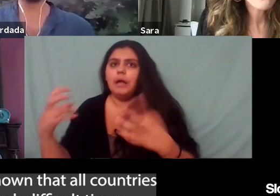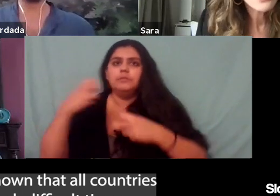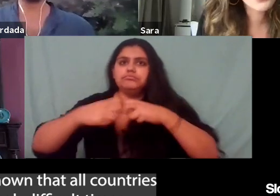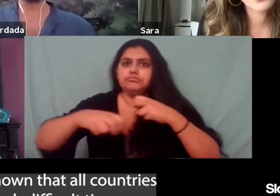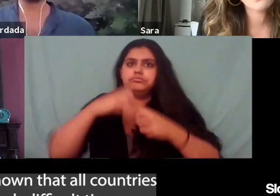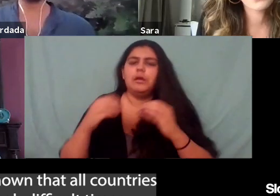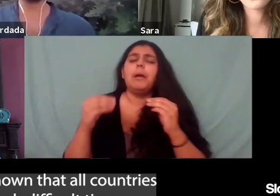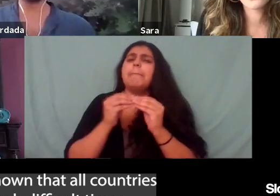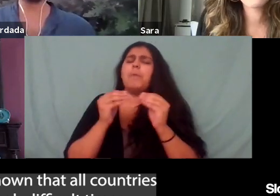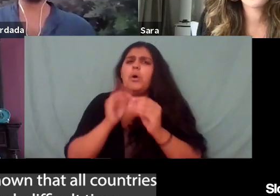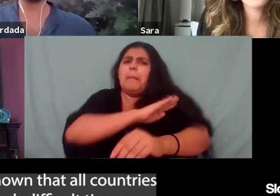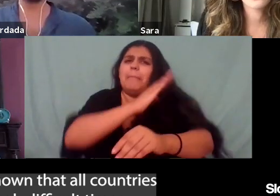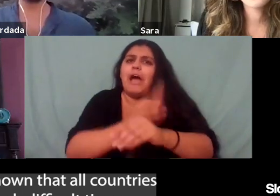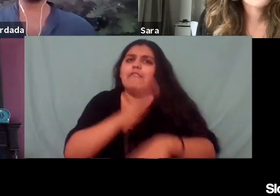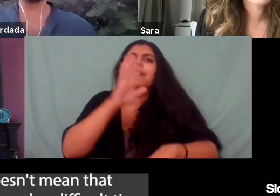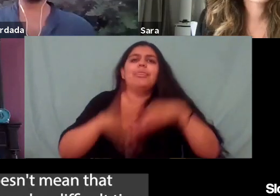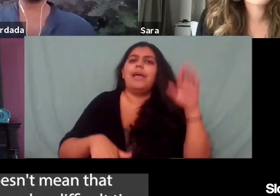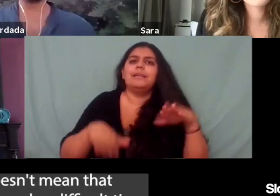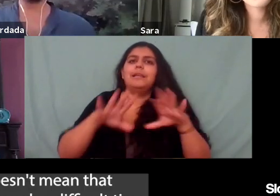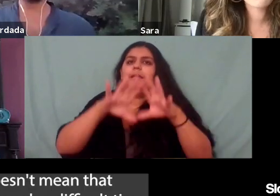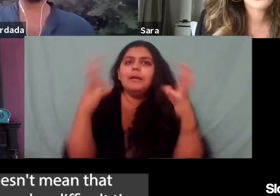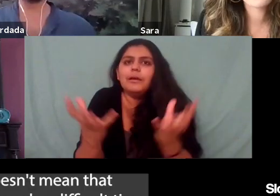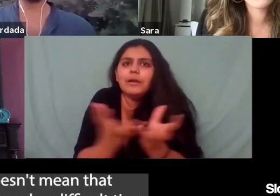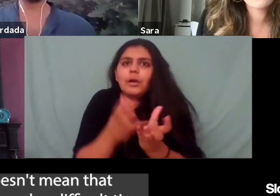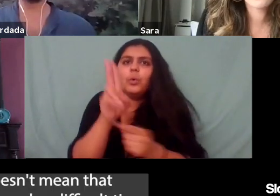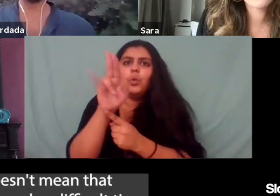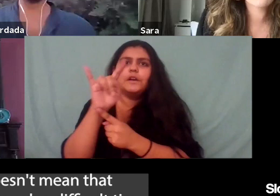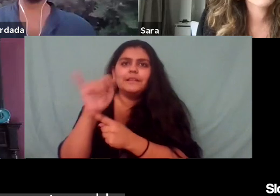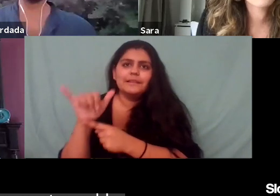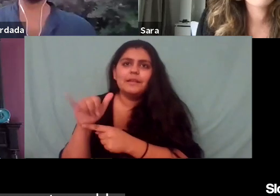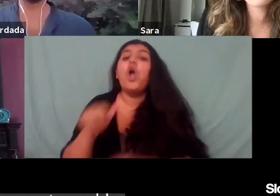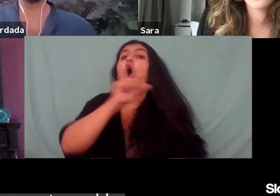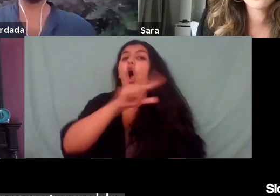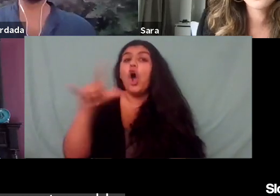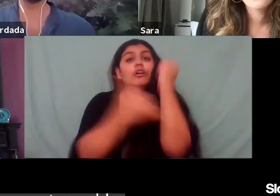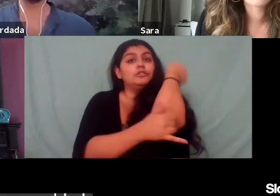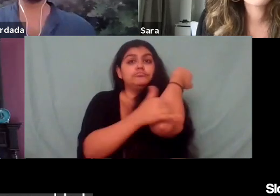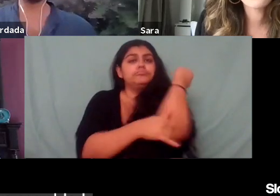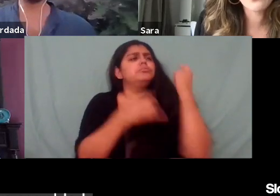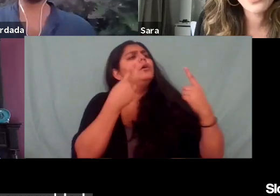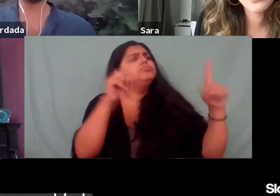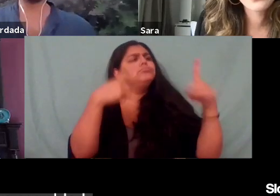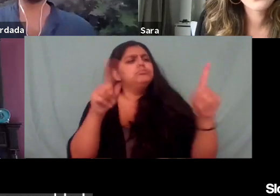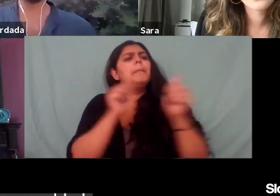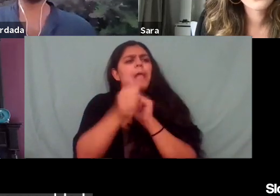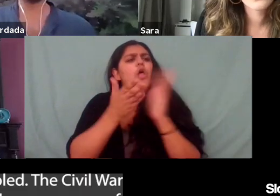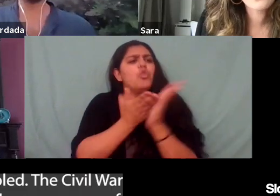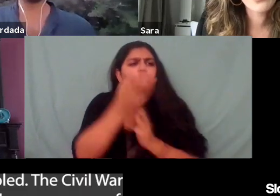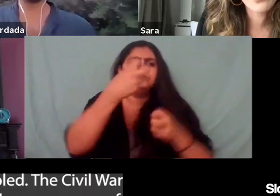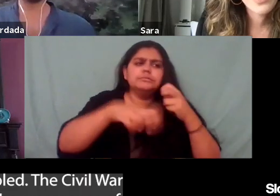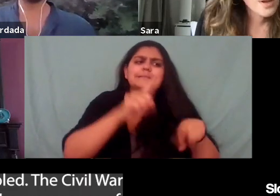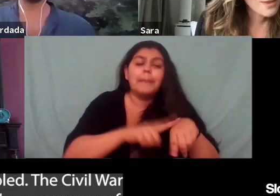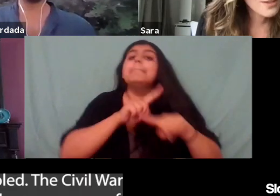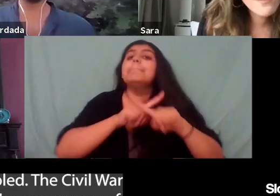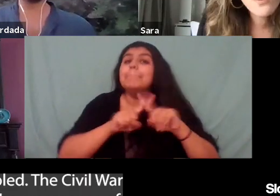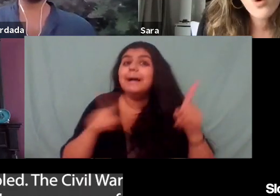that all countries pass through difficult times, but it doesn't mean that if we pass through a difficult time, the country must crumble. But we crumbled. We